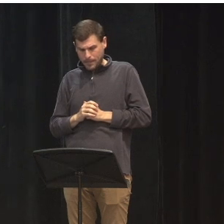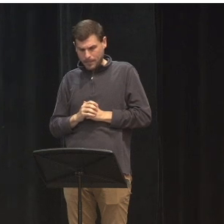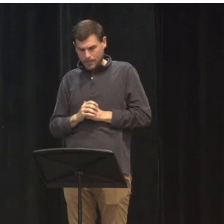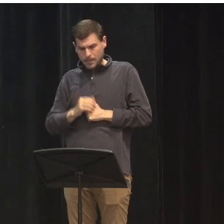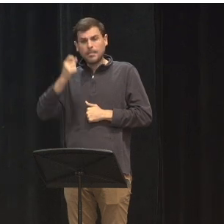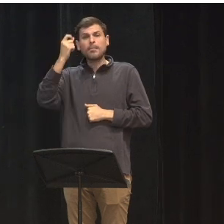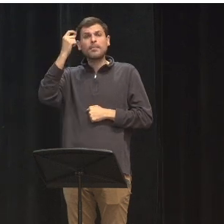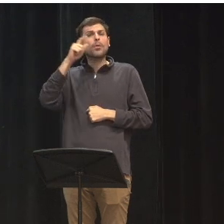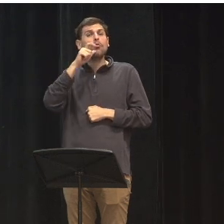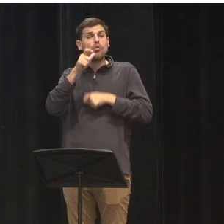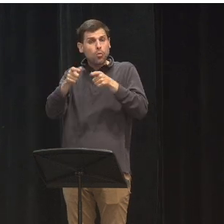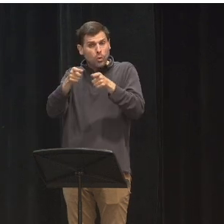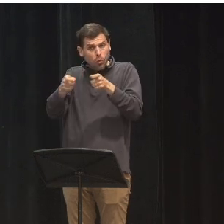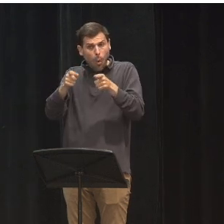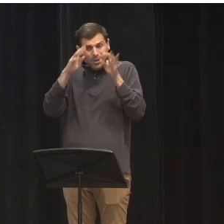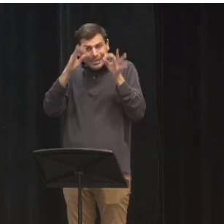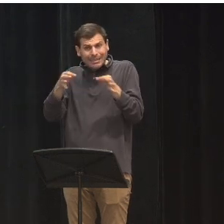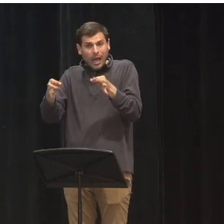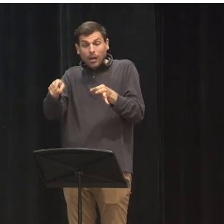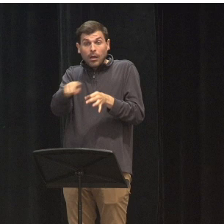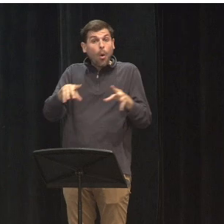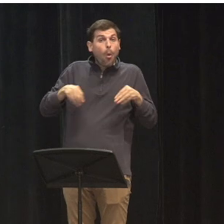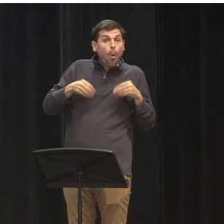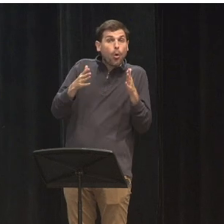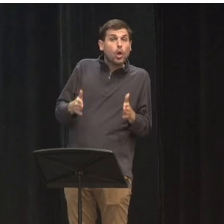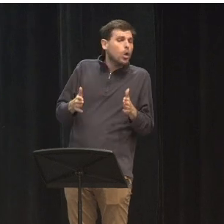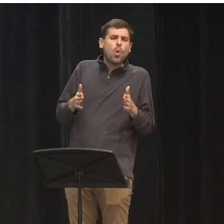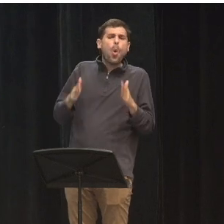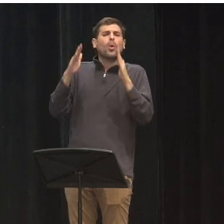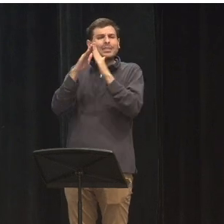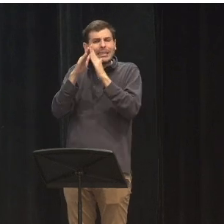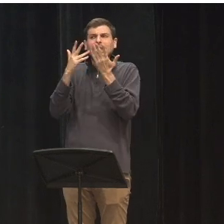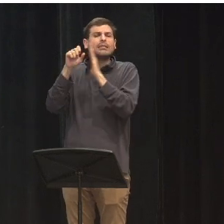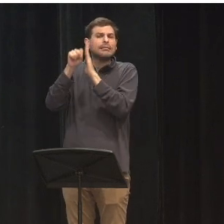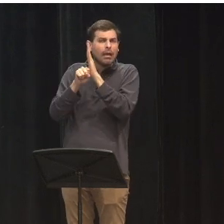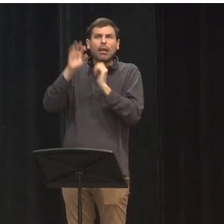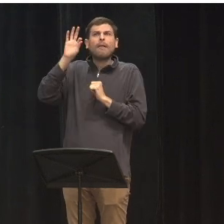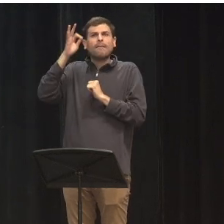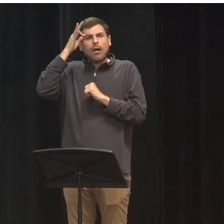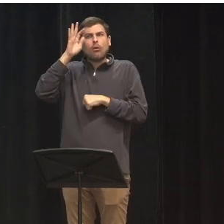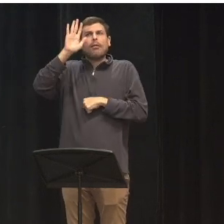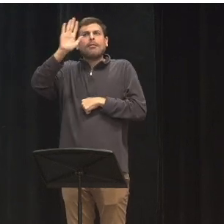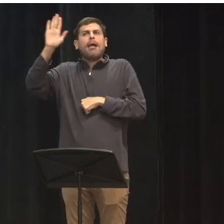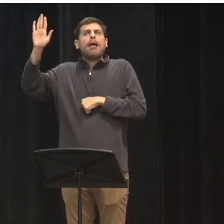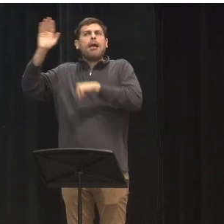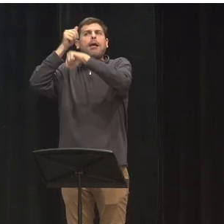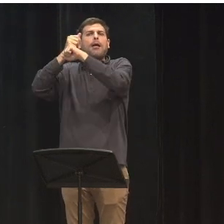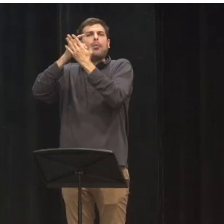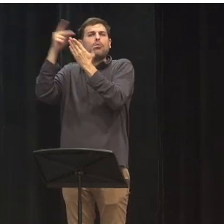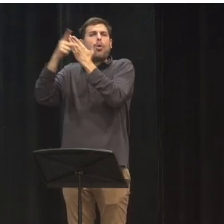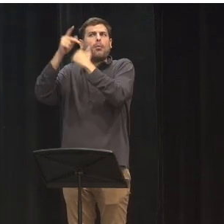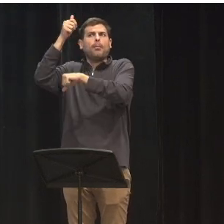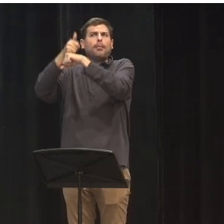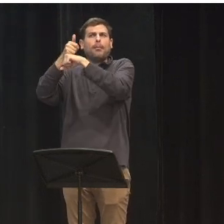state or the federal government or whoever it is that would contribute to such an abatement, so that it can be